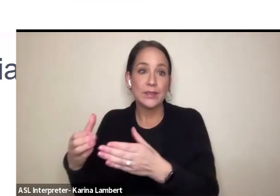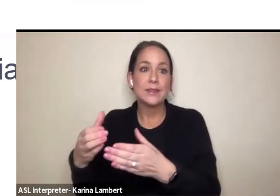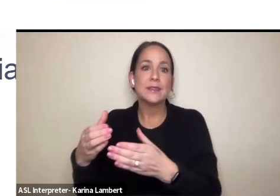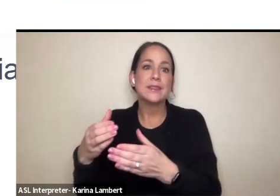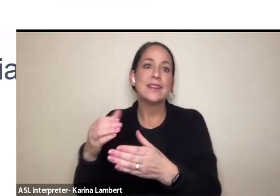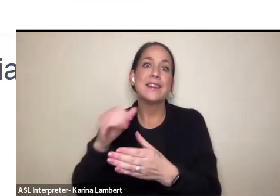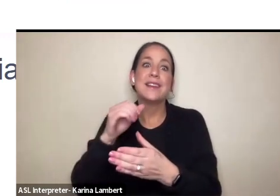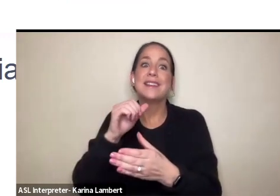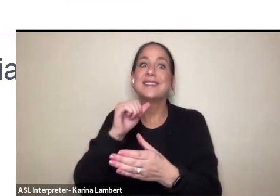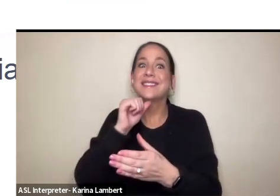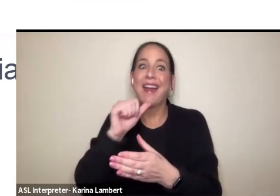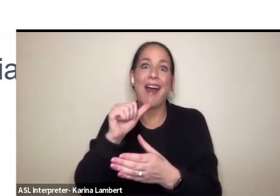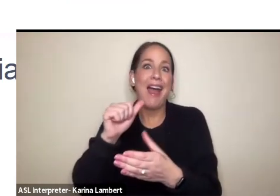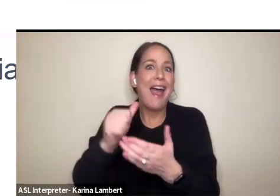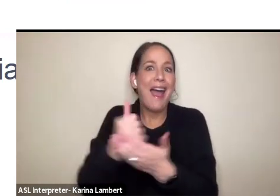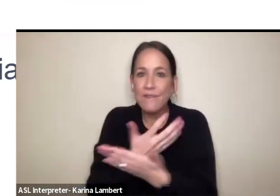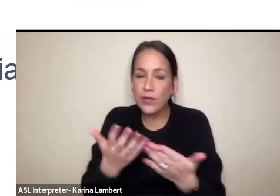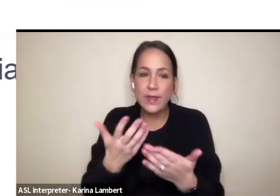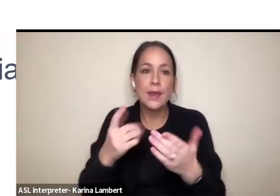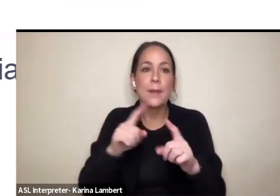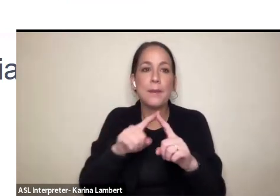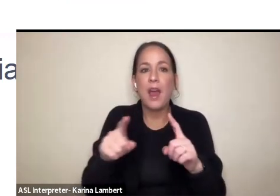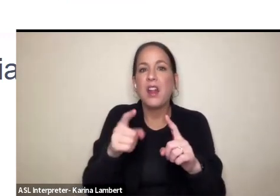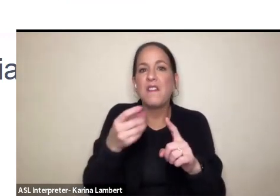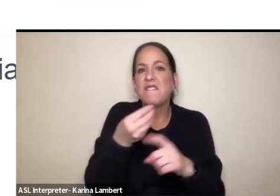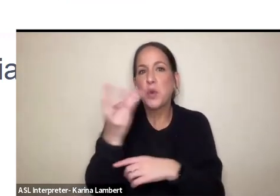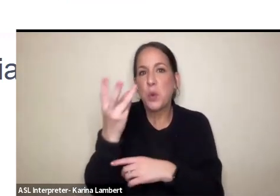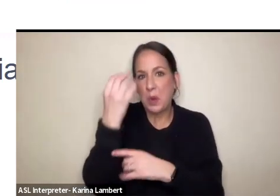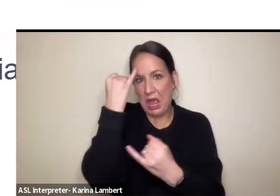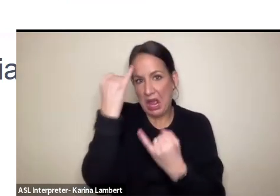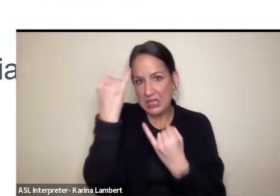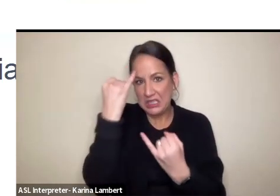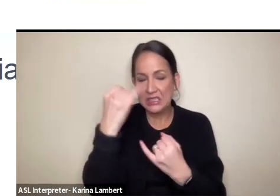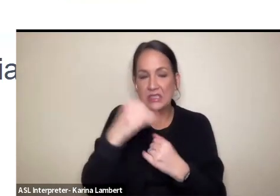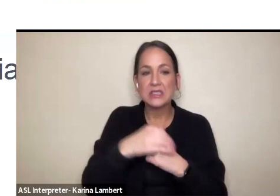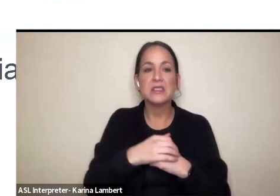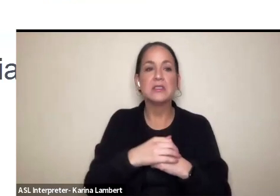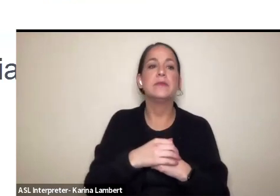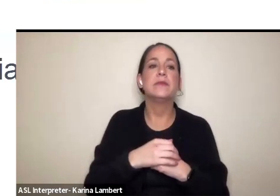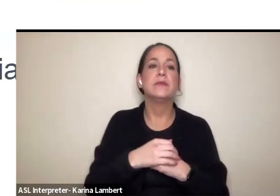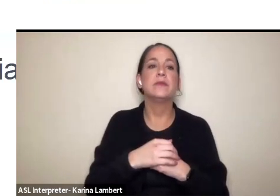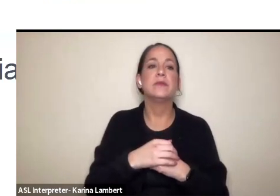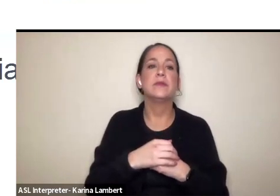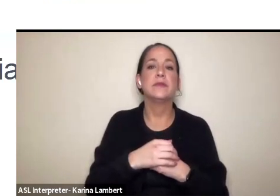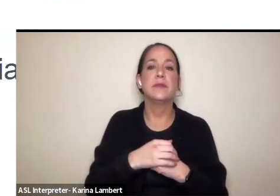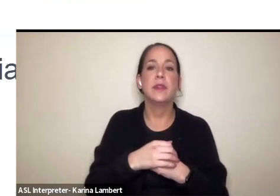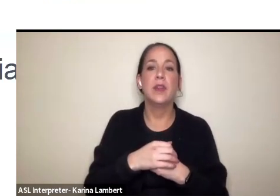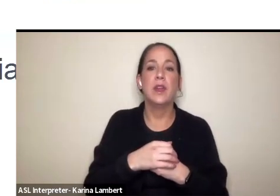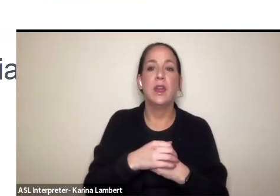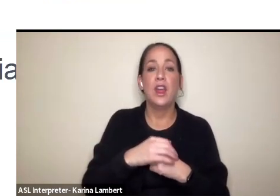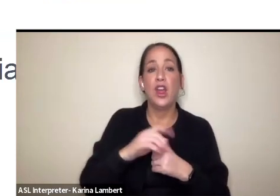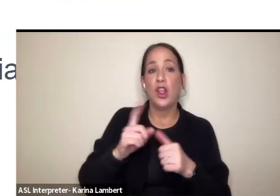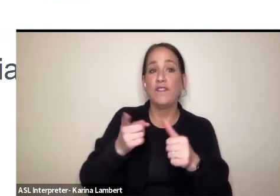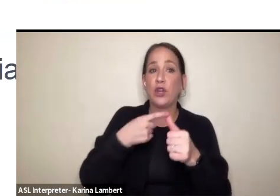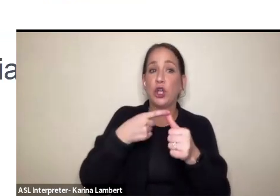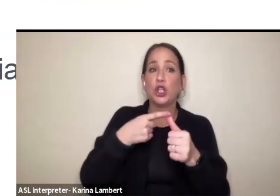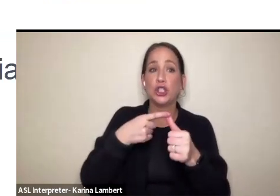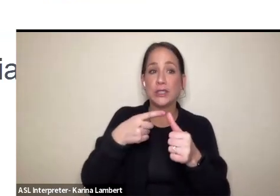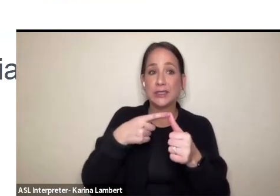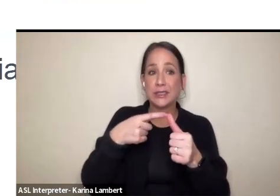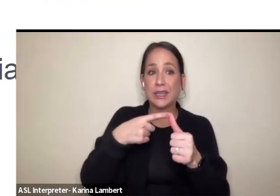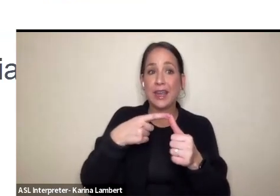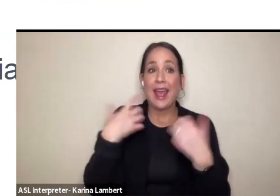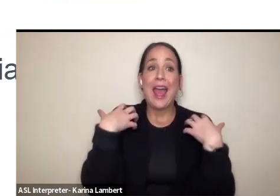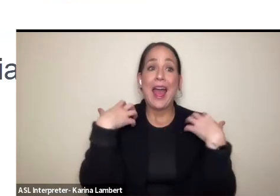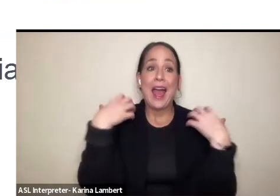all-inclusive categories, but just to give you guys some ideas. And that's what we're going to look at right now. Let's take that first category for health, prevention,